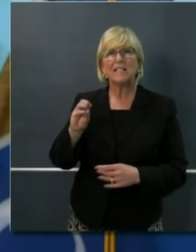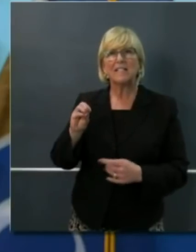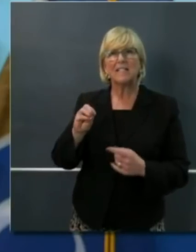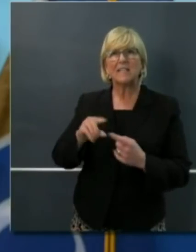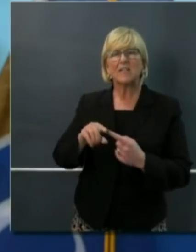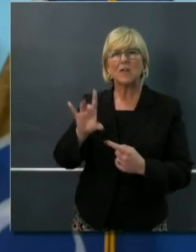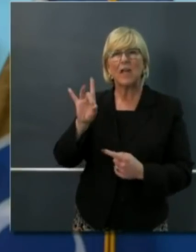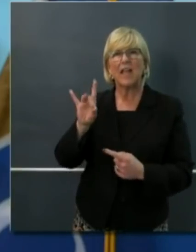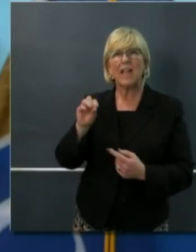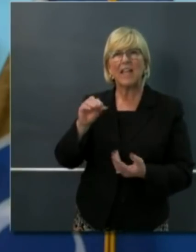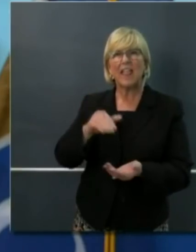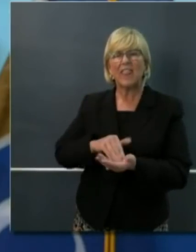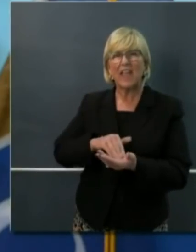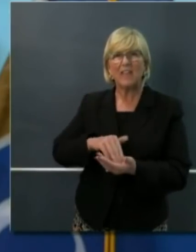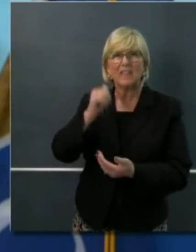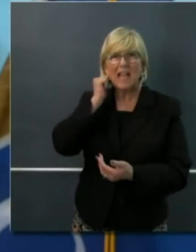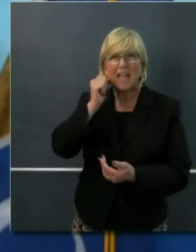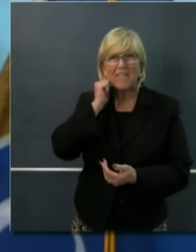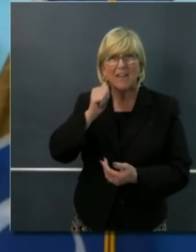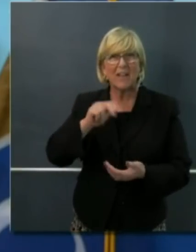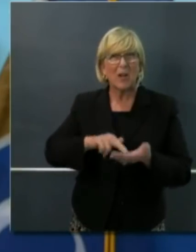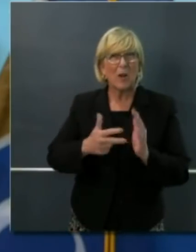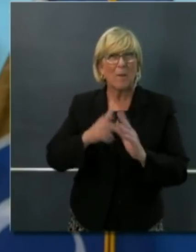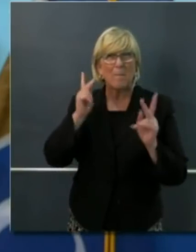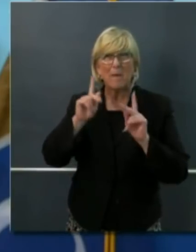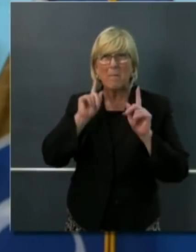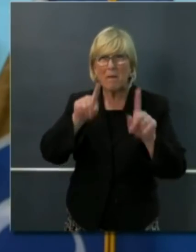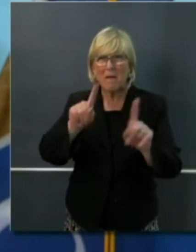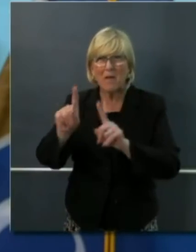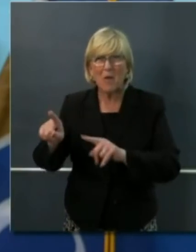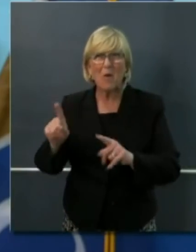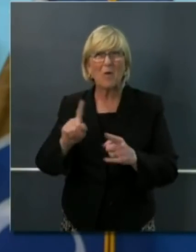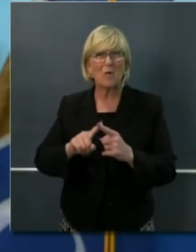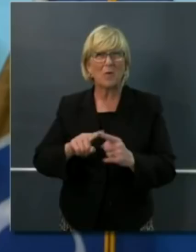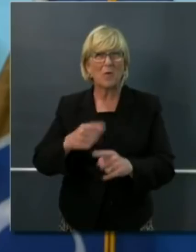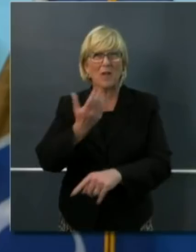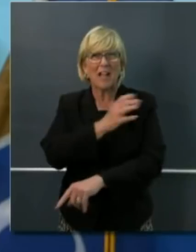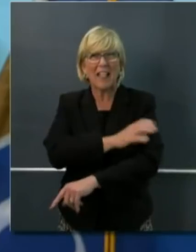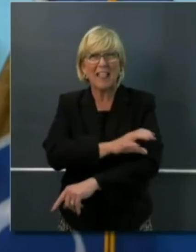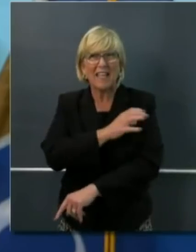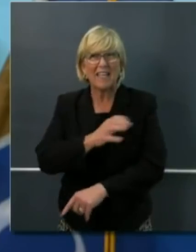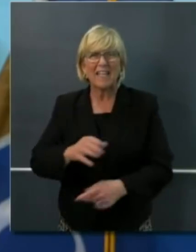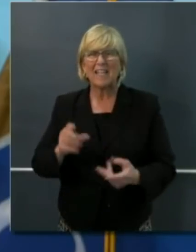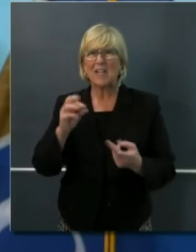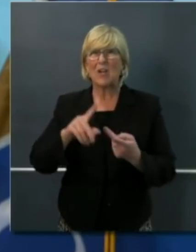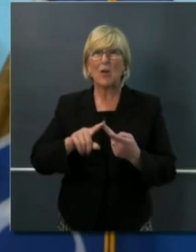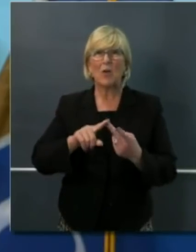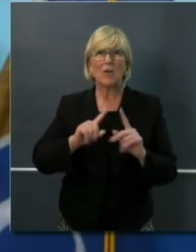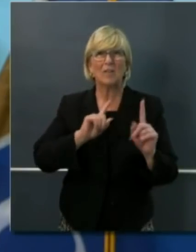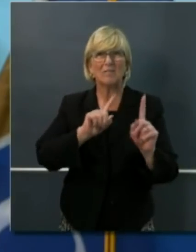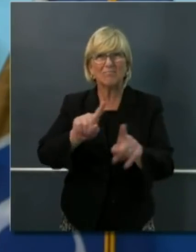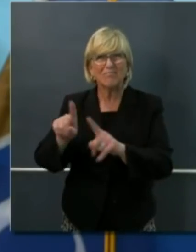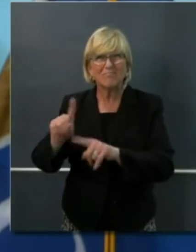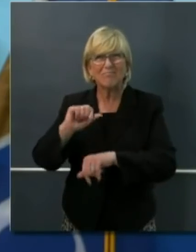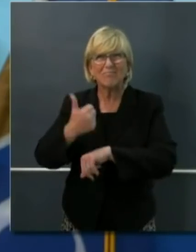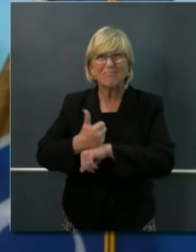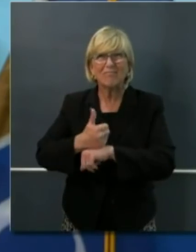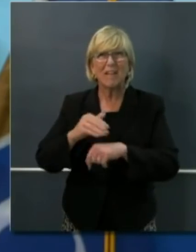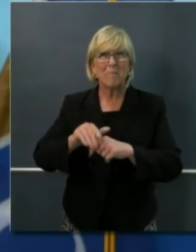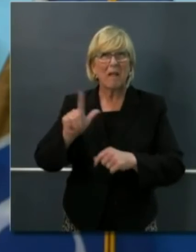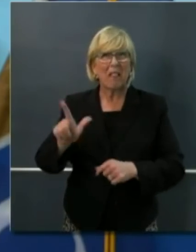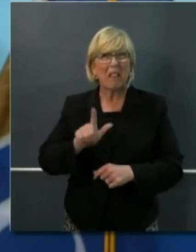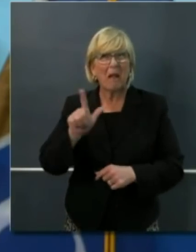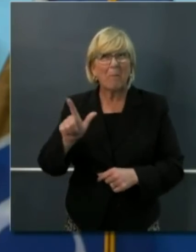every day? Like, would people be going to health clinics to get tested? Would we set up sites in libraries and other public